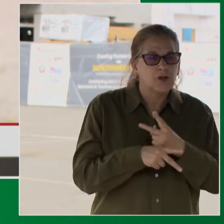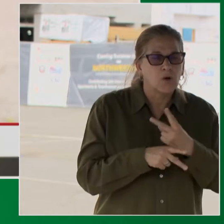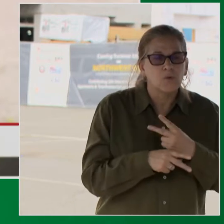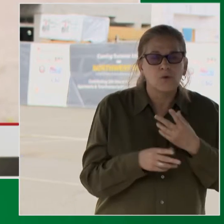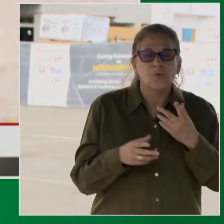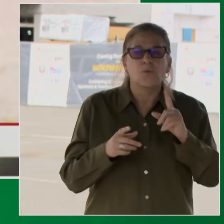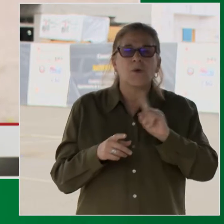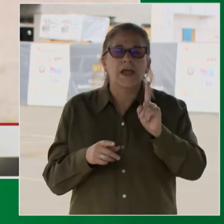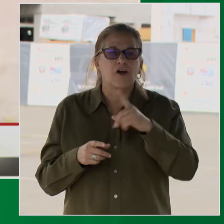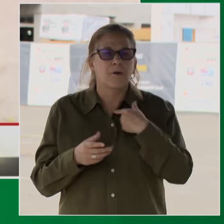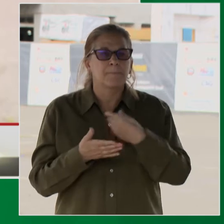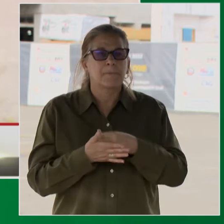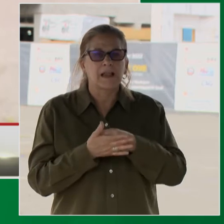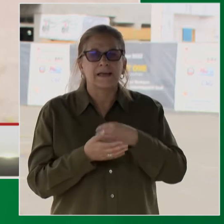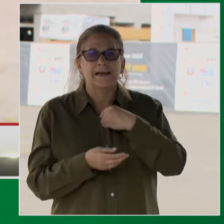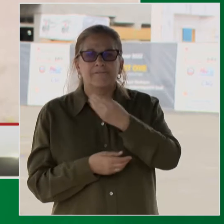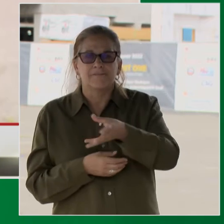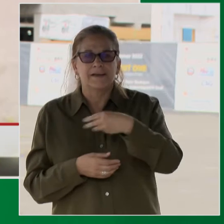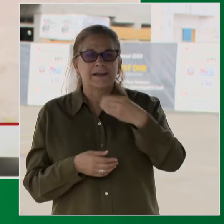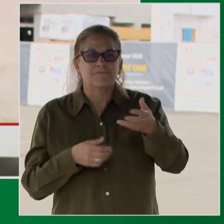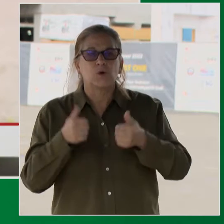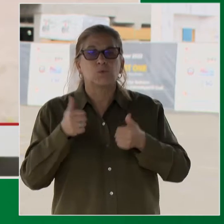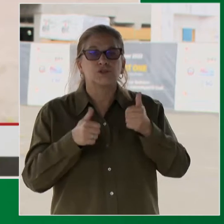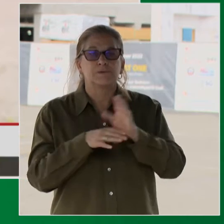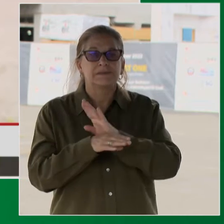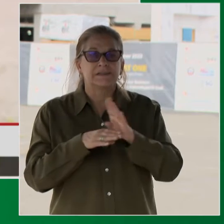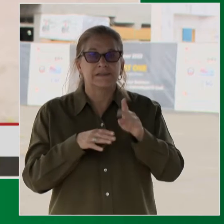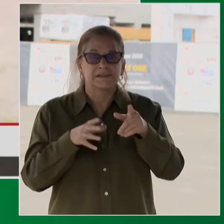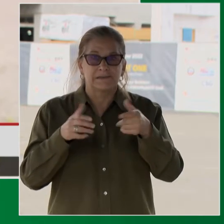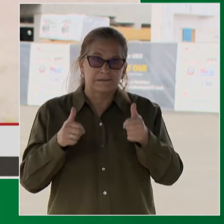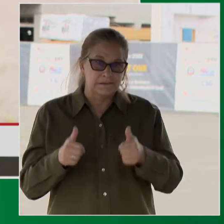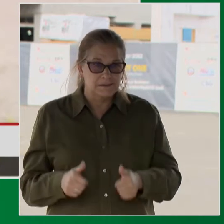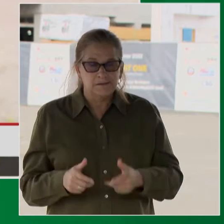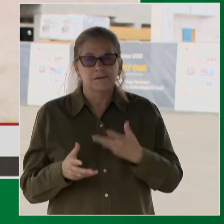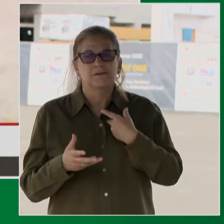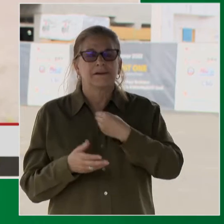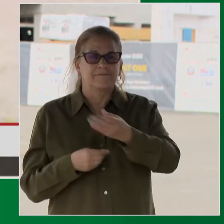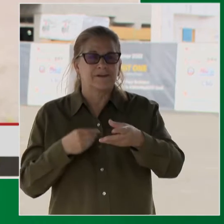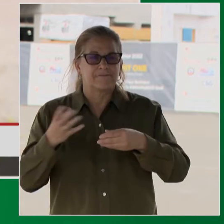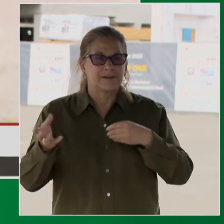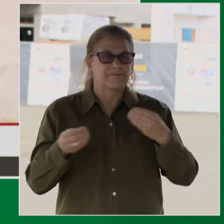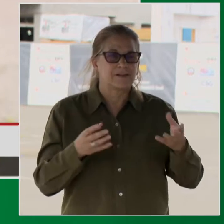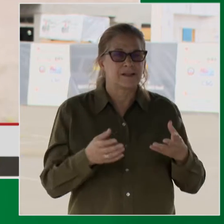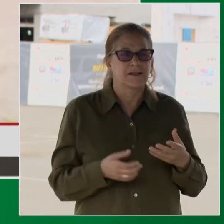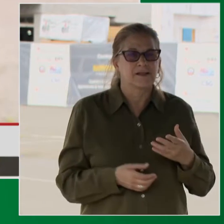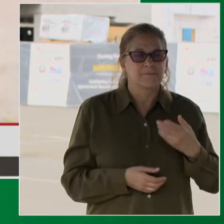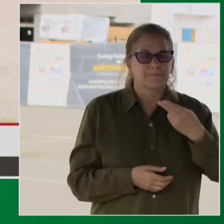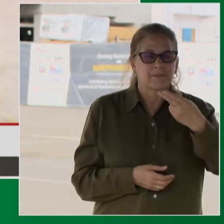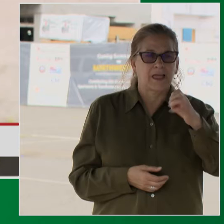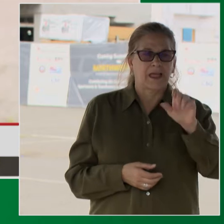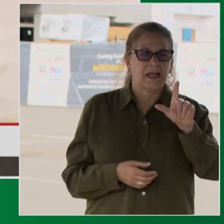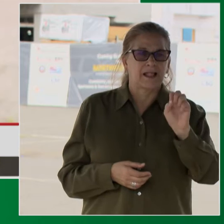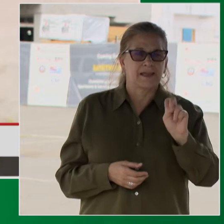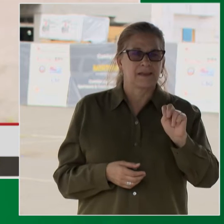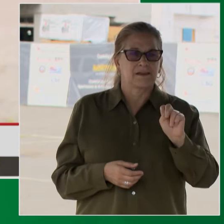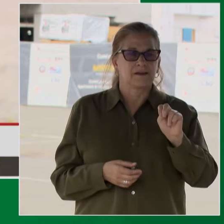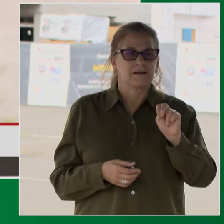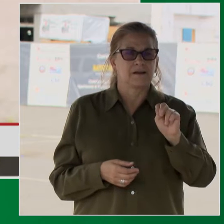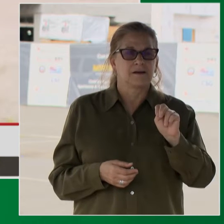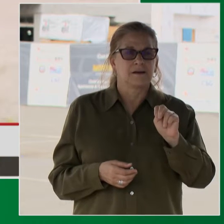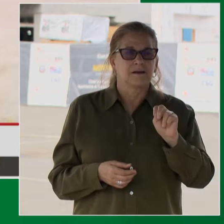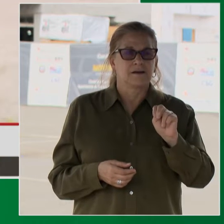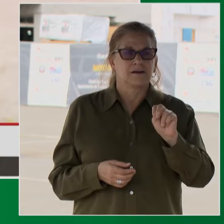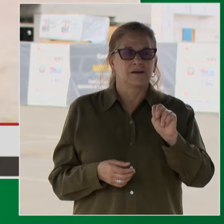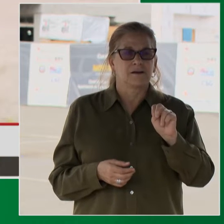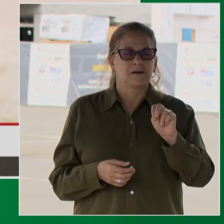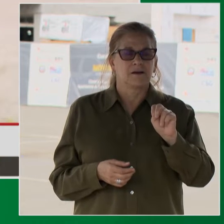is definitely the one that the Mayor mentioned, off of Nan and Helen Burroughs. There are others on in Ward 8, which is